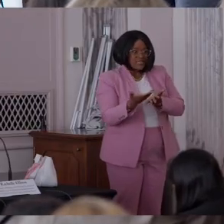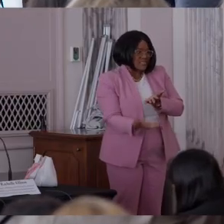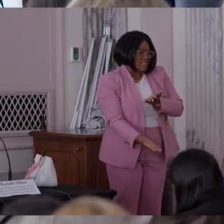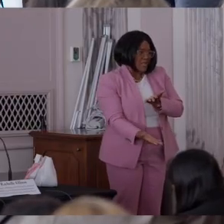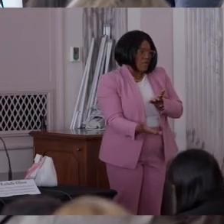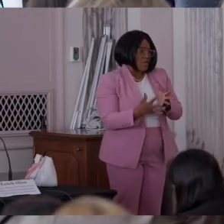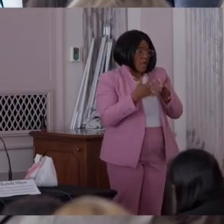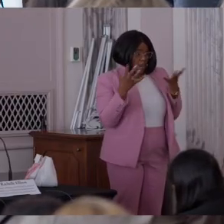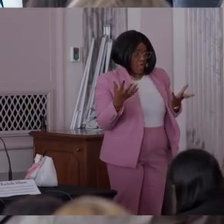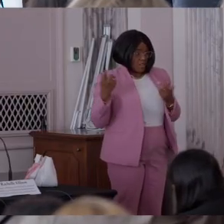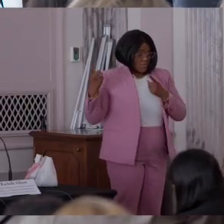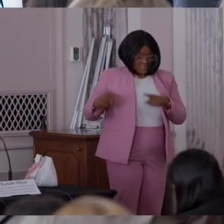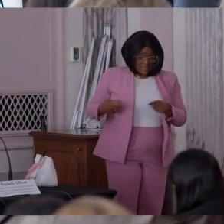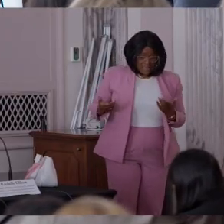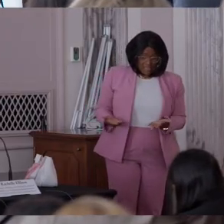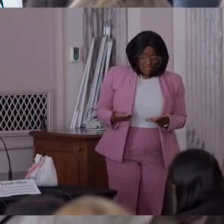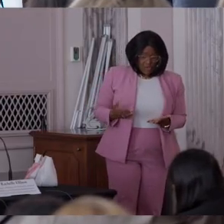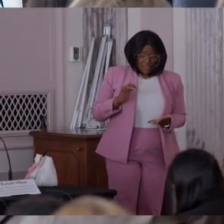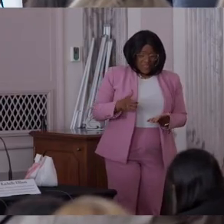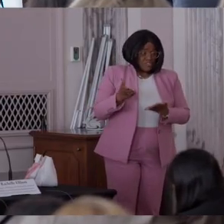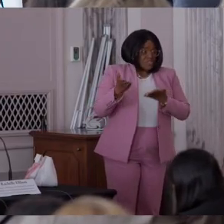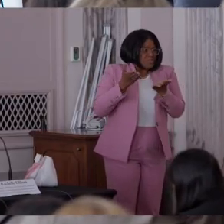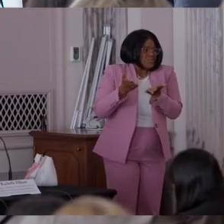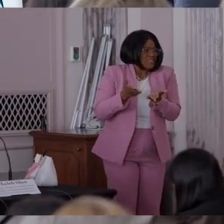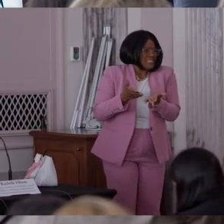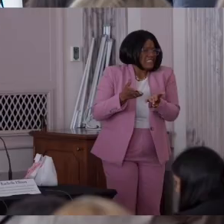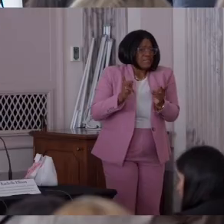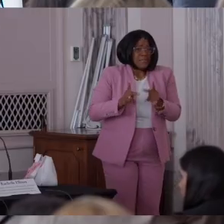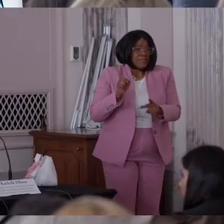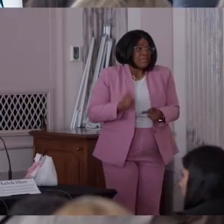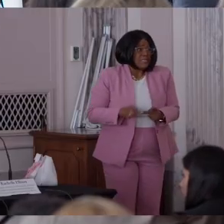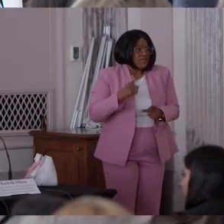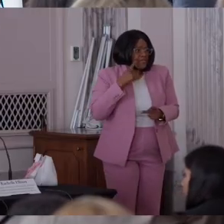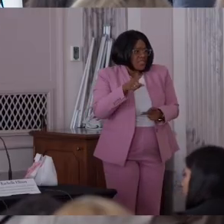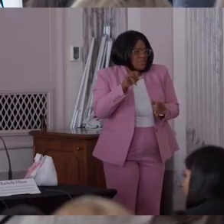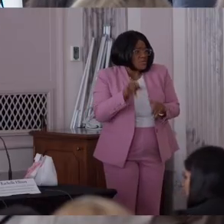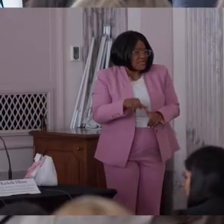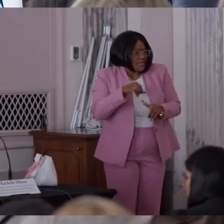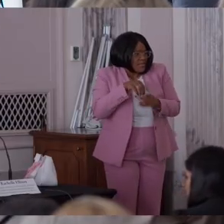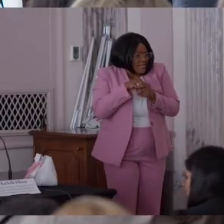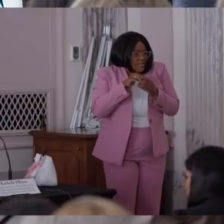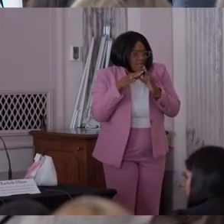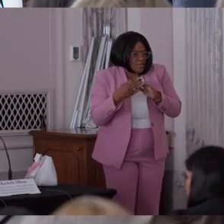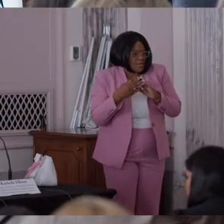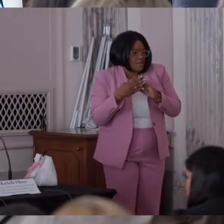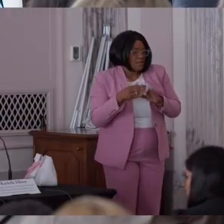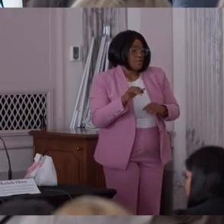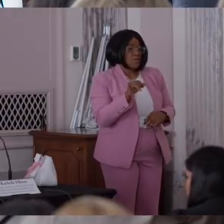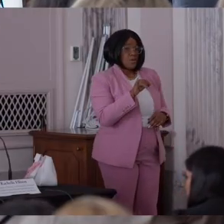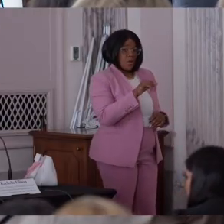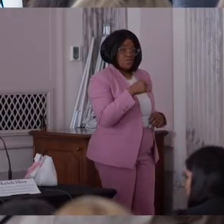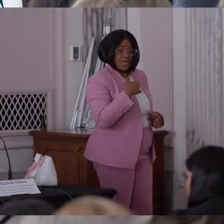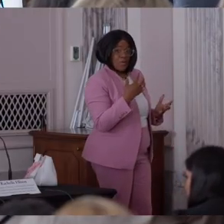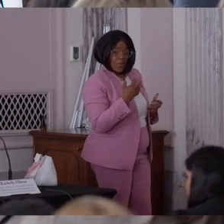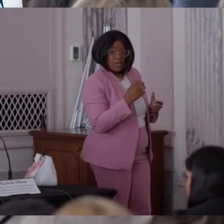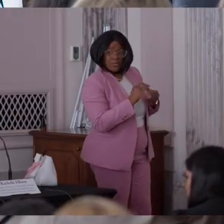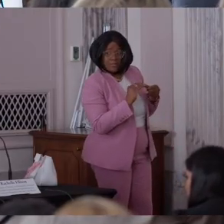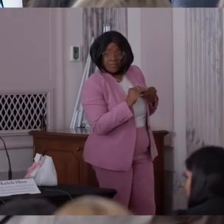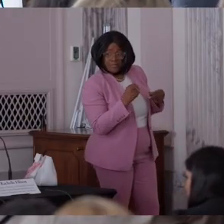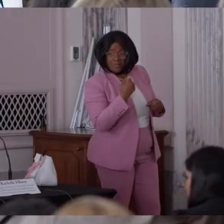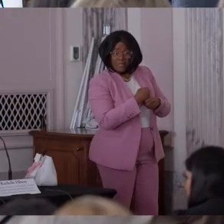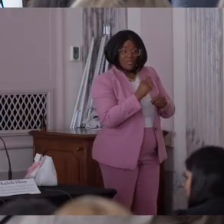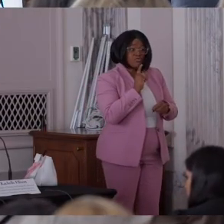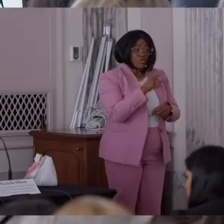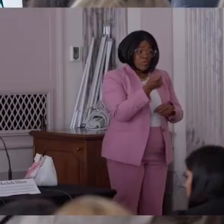lot of what is happening here is the services that people need in order to stay in the communities. I also haven't heard, and I want to make sure folks